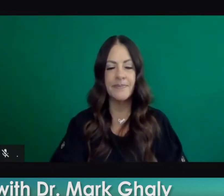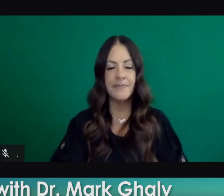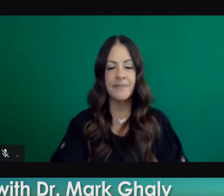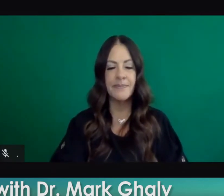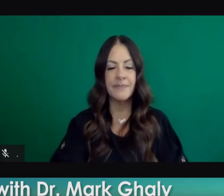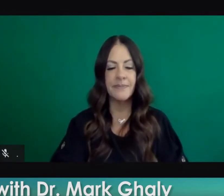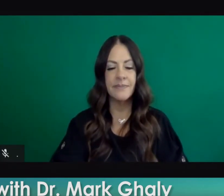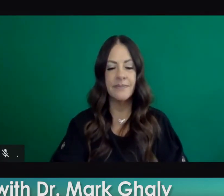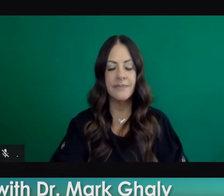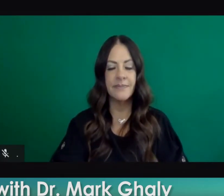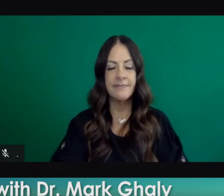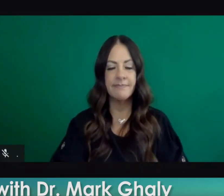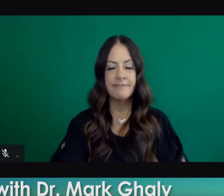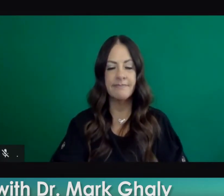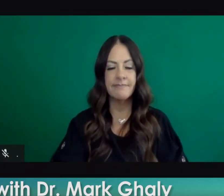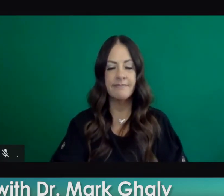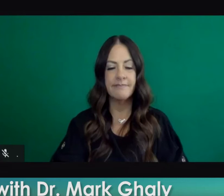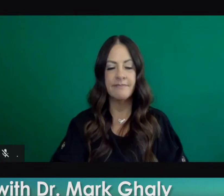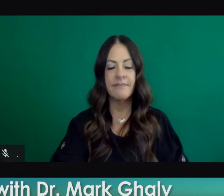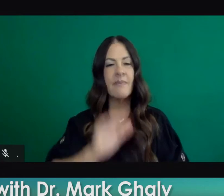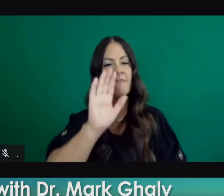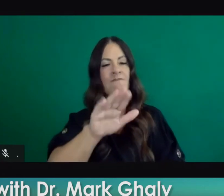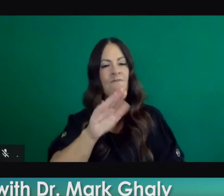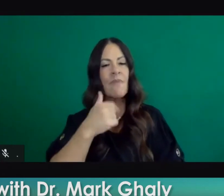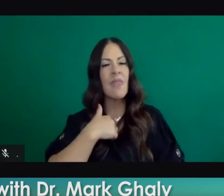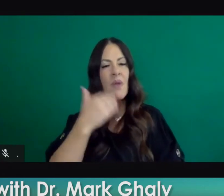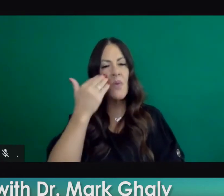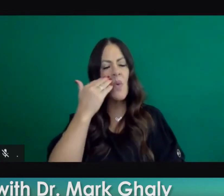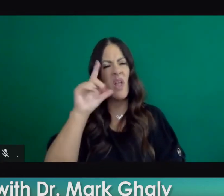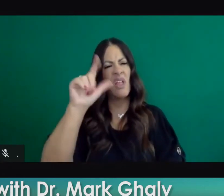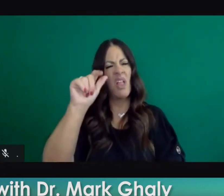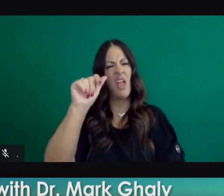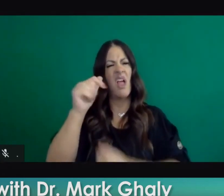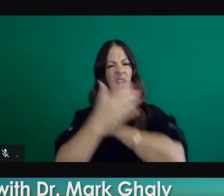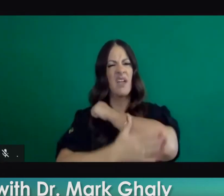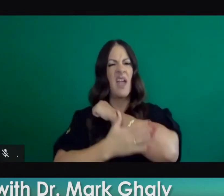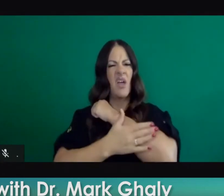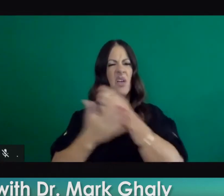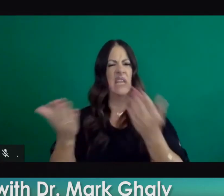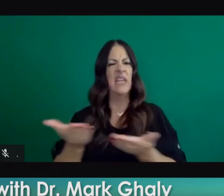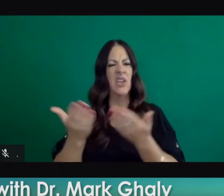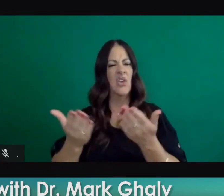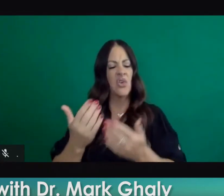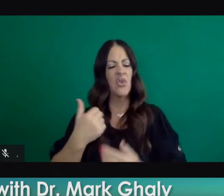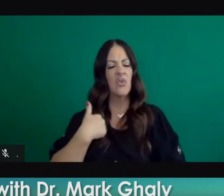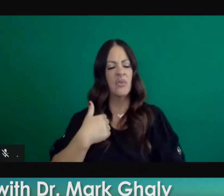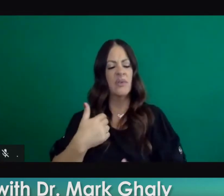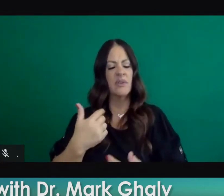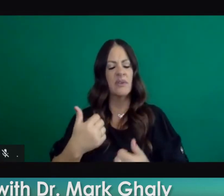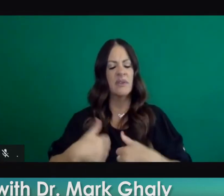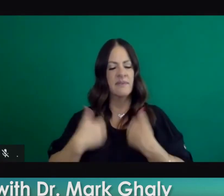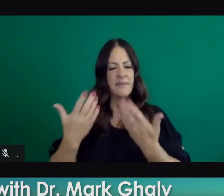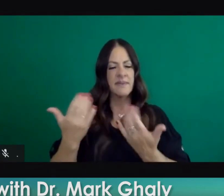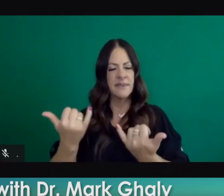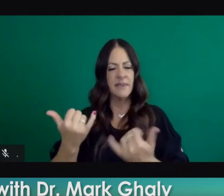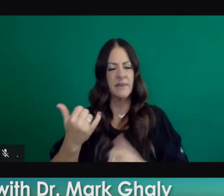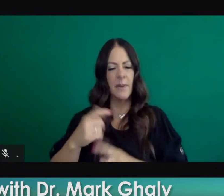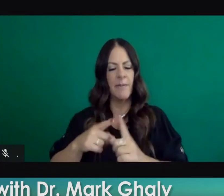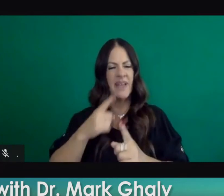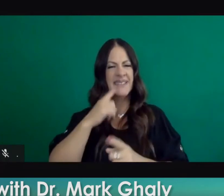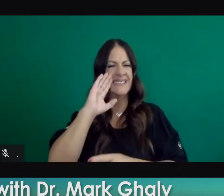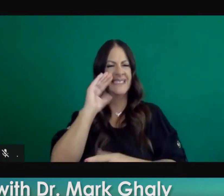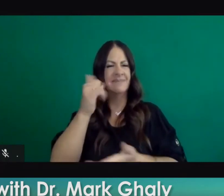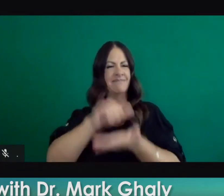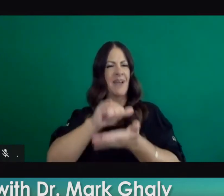Hi. I think a lot of people in LA County, where I am, are starting to feel like it's impossible for us